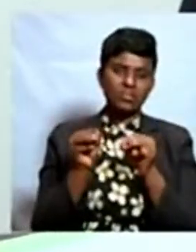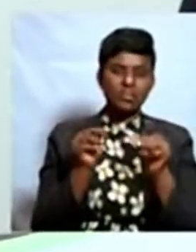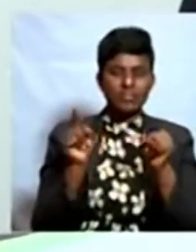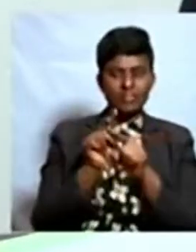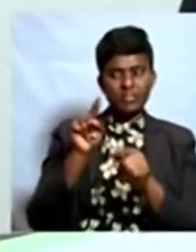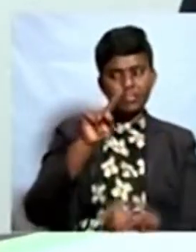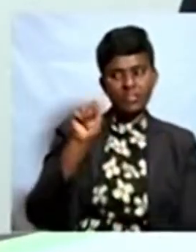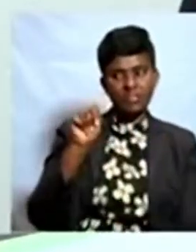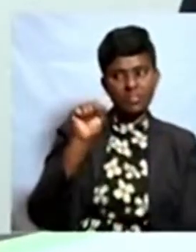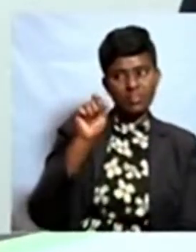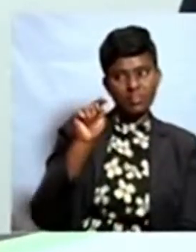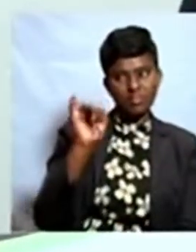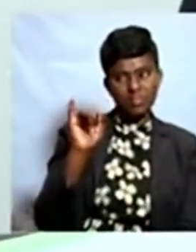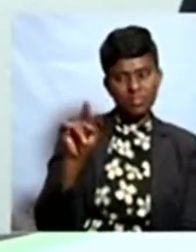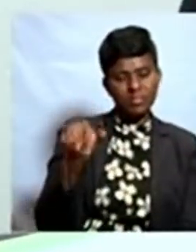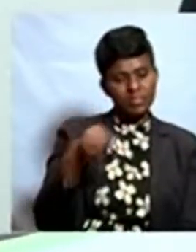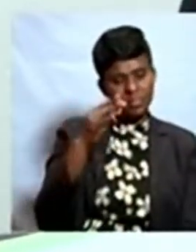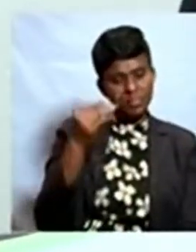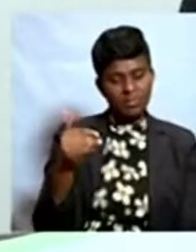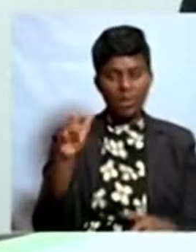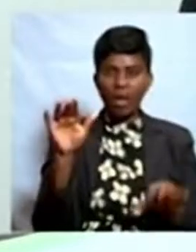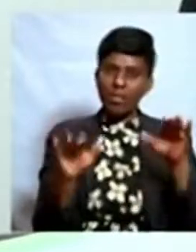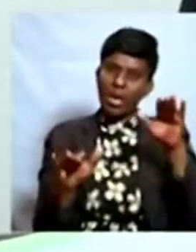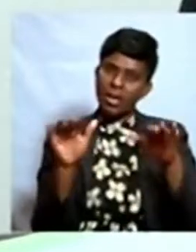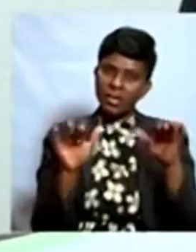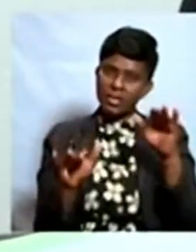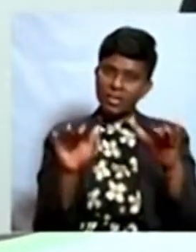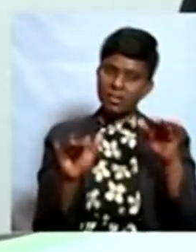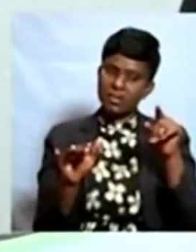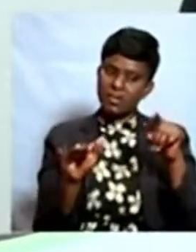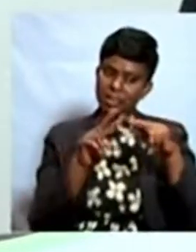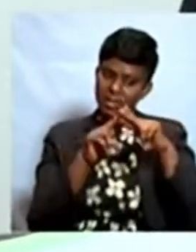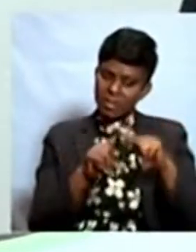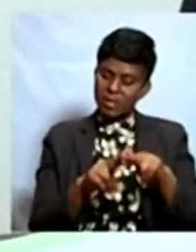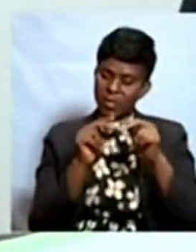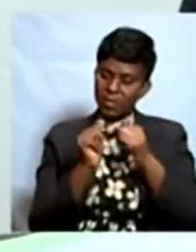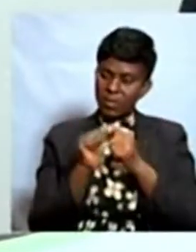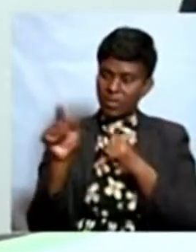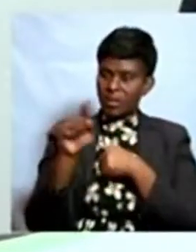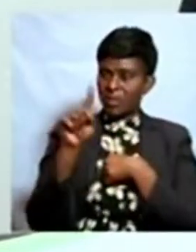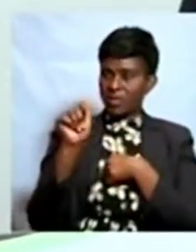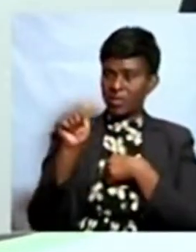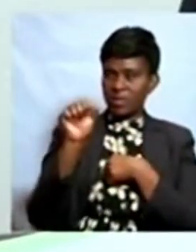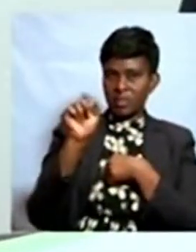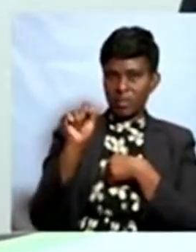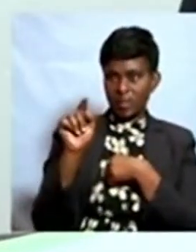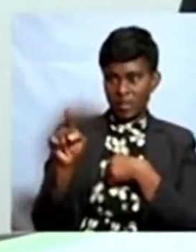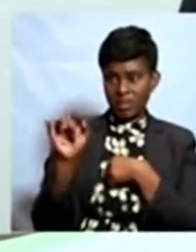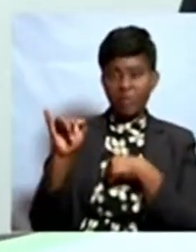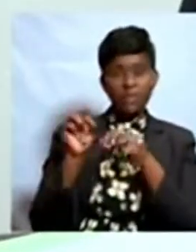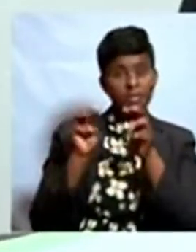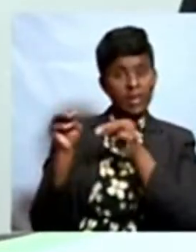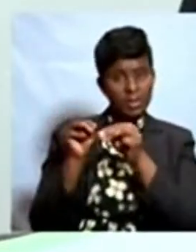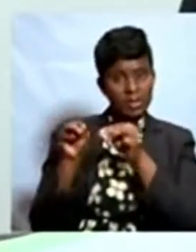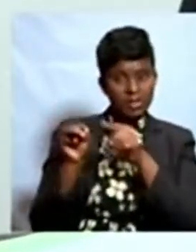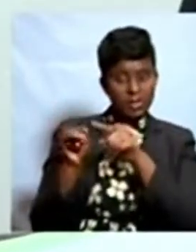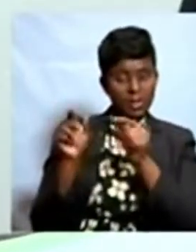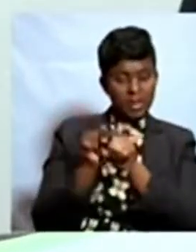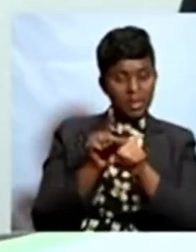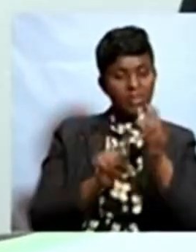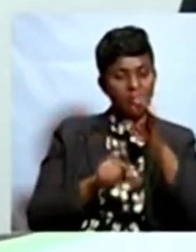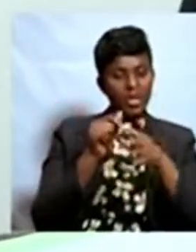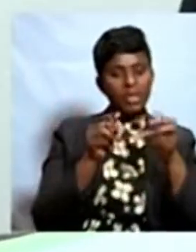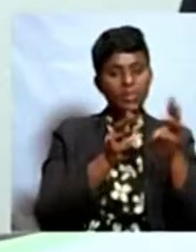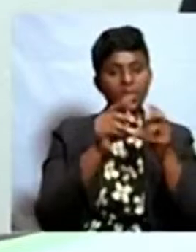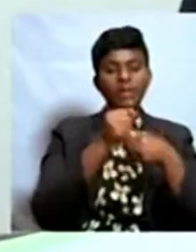ZAST for training. So it's a balance that we have to sit down with the ZAST management and find a